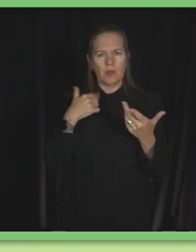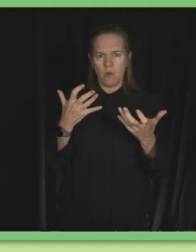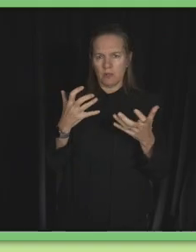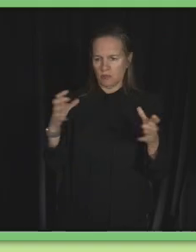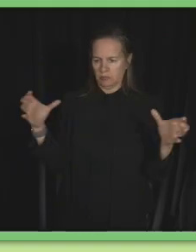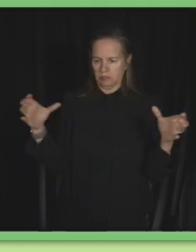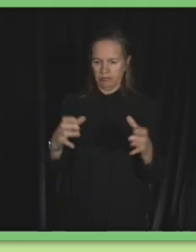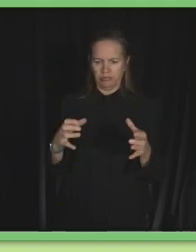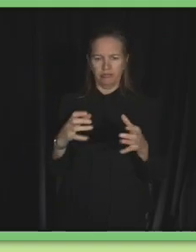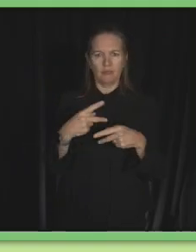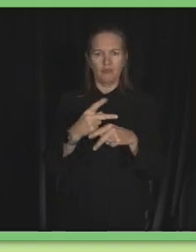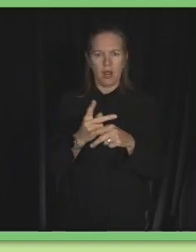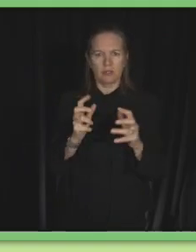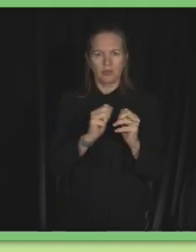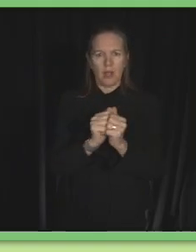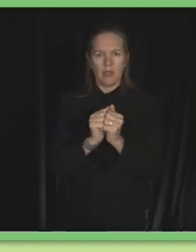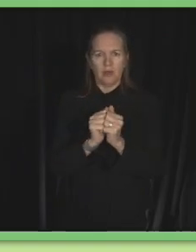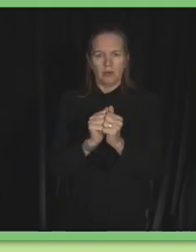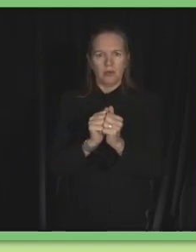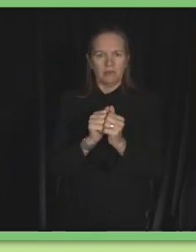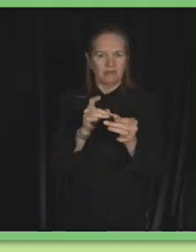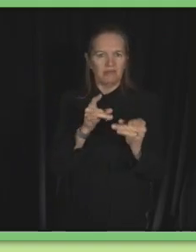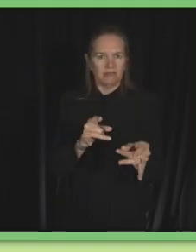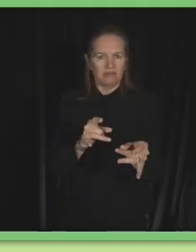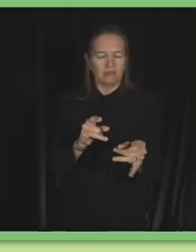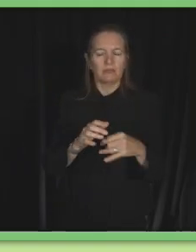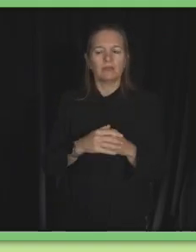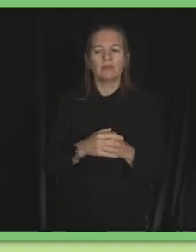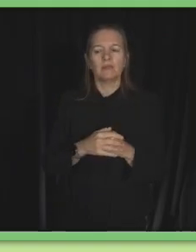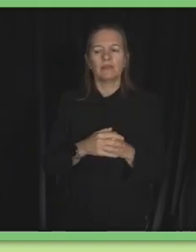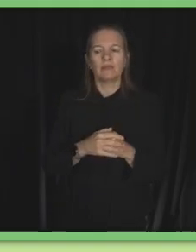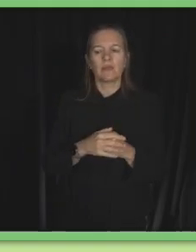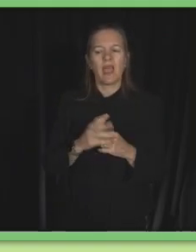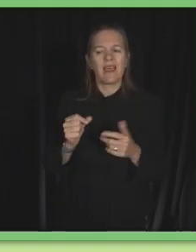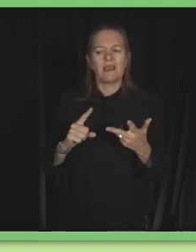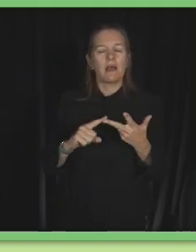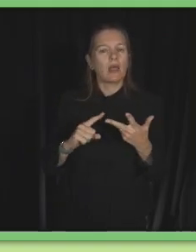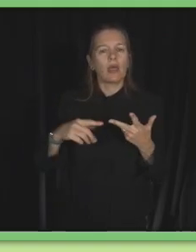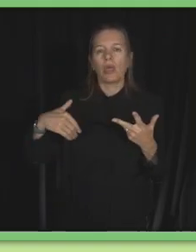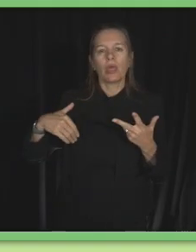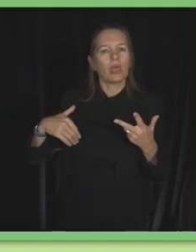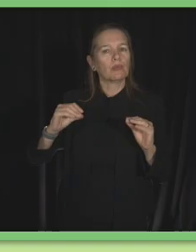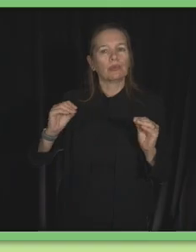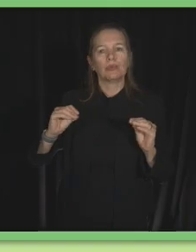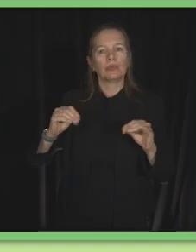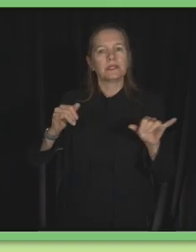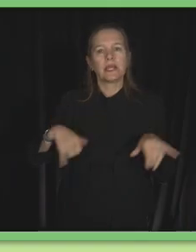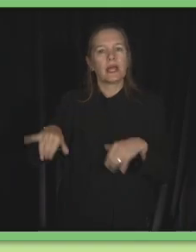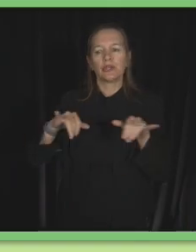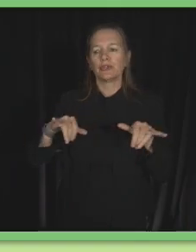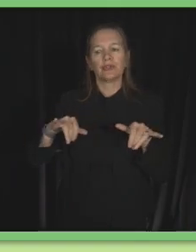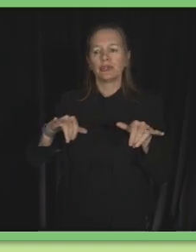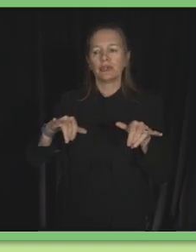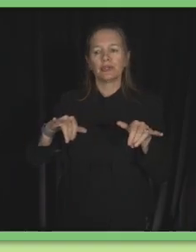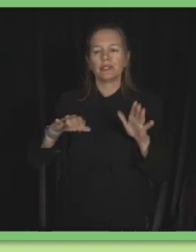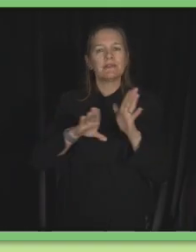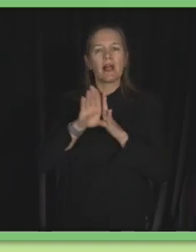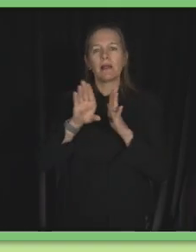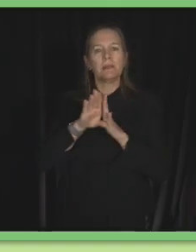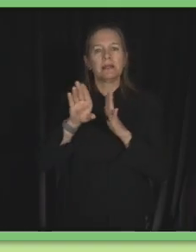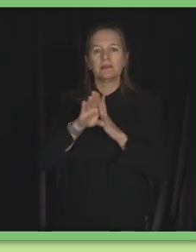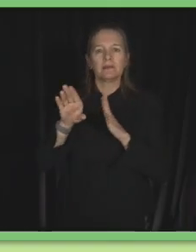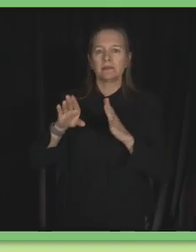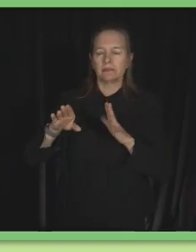products together more easily. And we didn't yet have a standard development platform